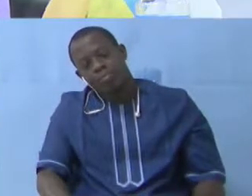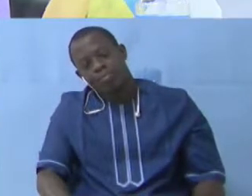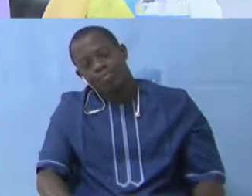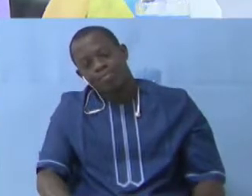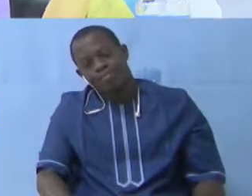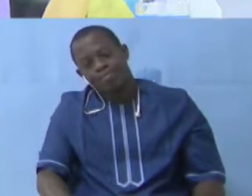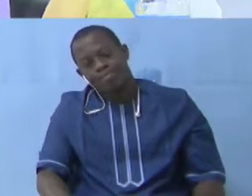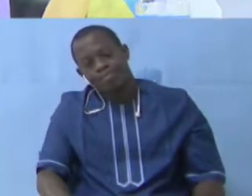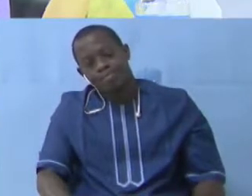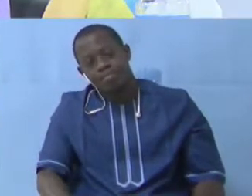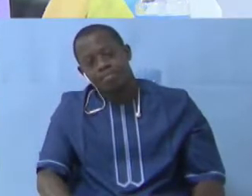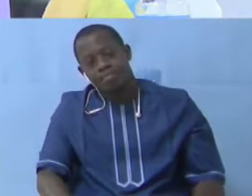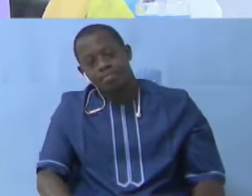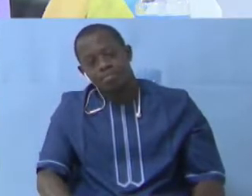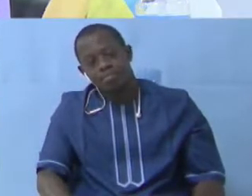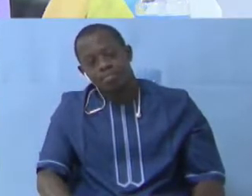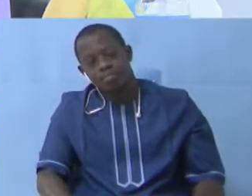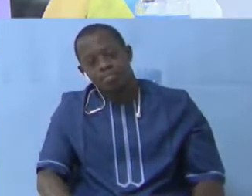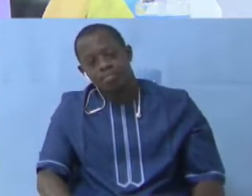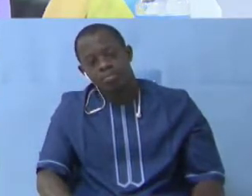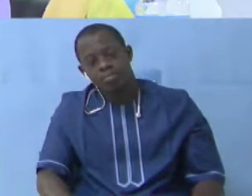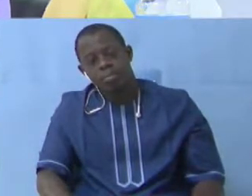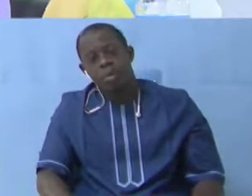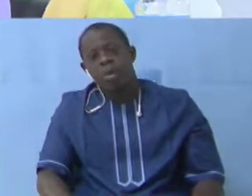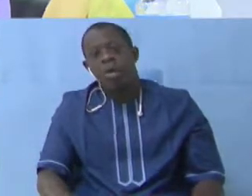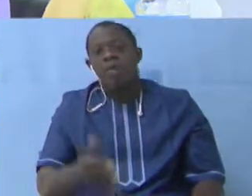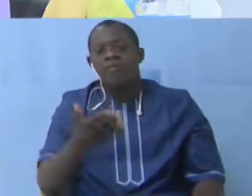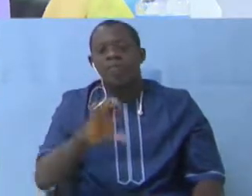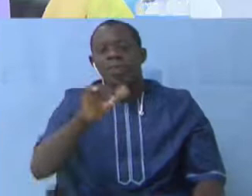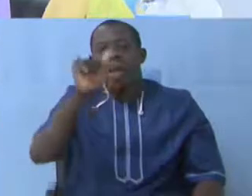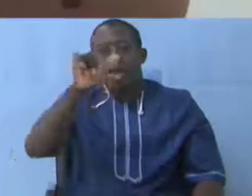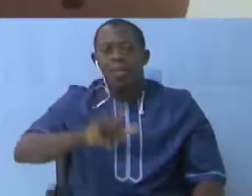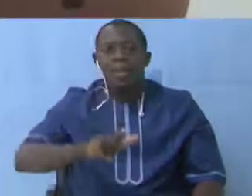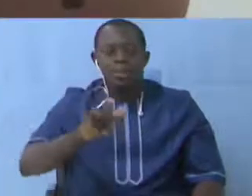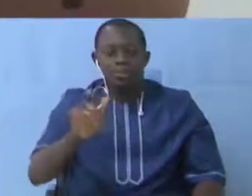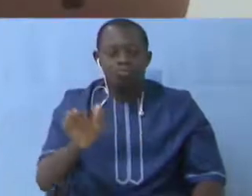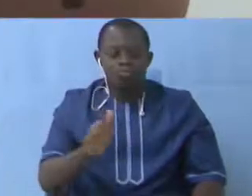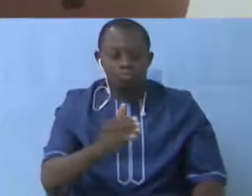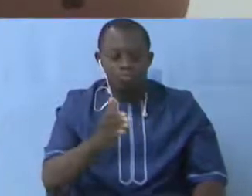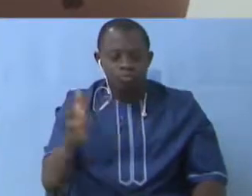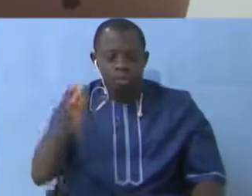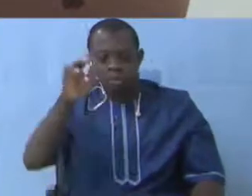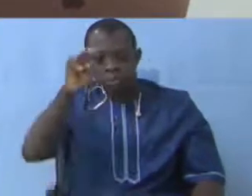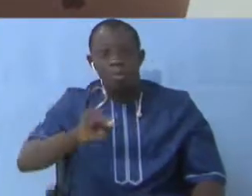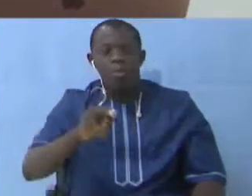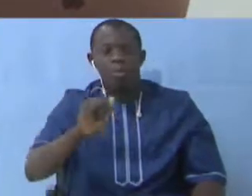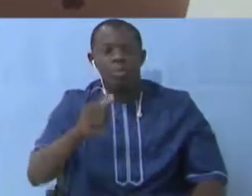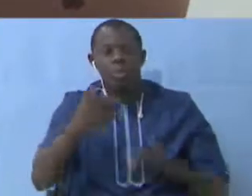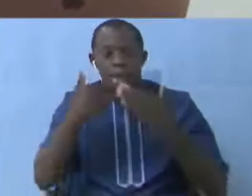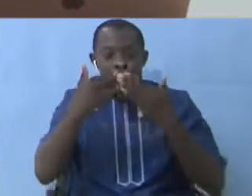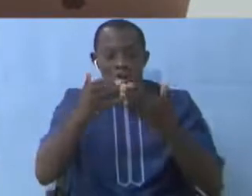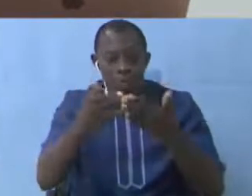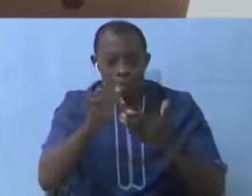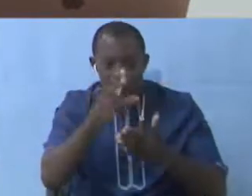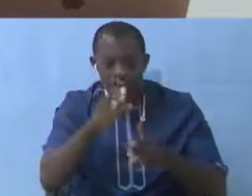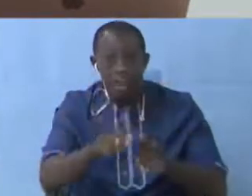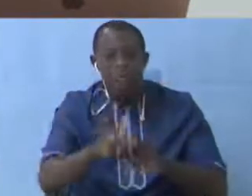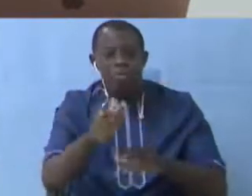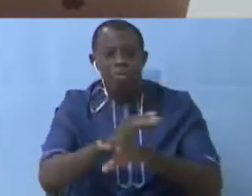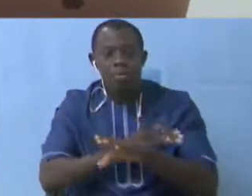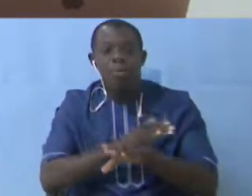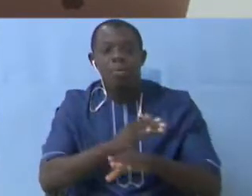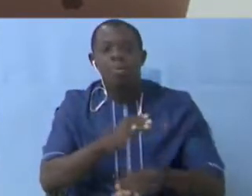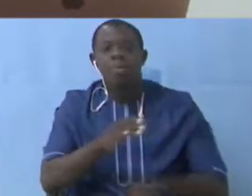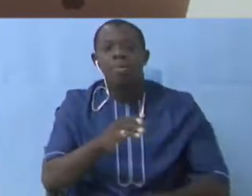Dakar. From April to November. Madam Witness, is it correct to say that the said Abdoulaye Cissé was arrested